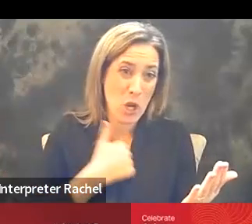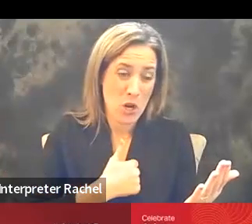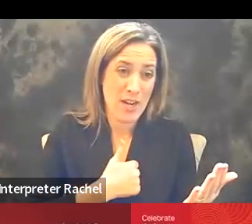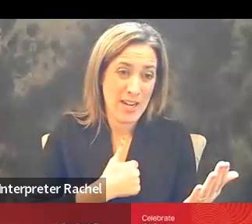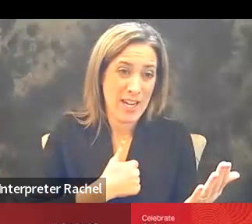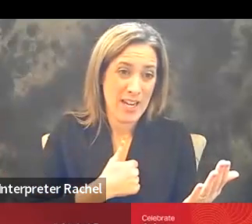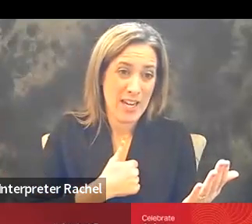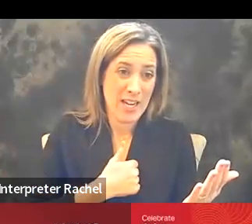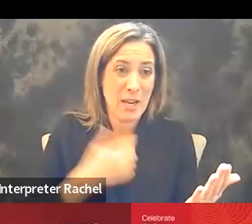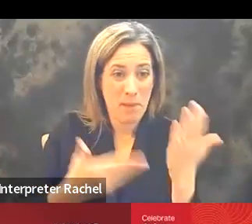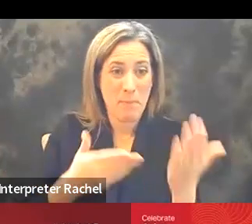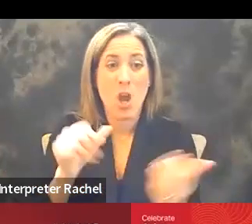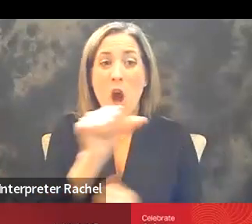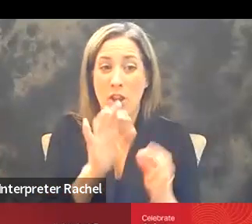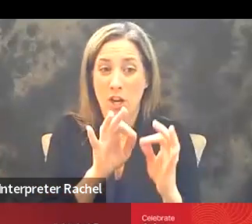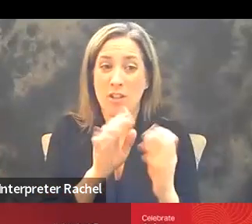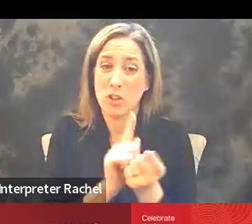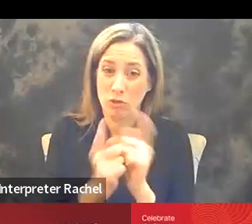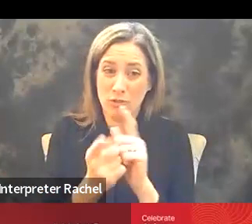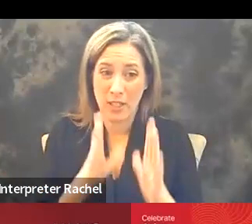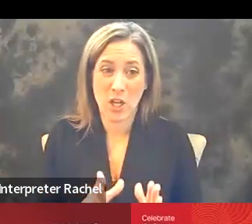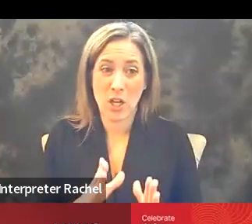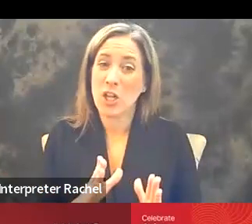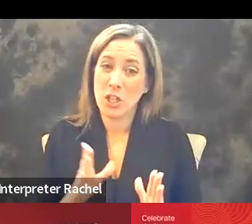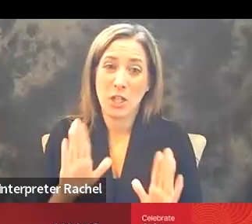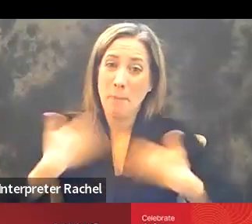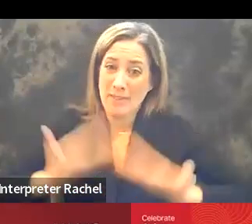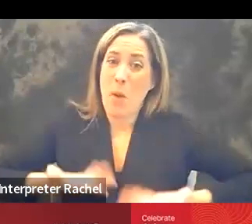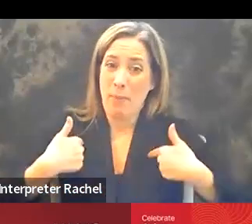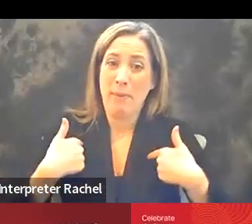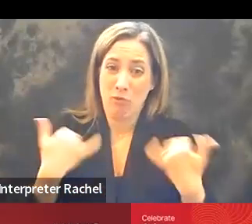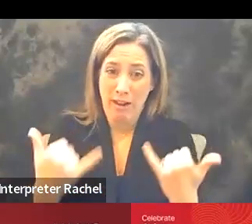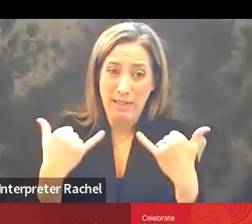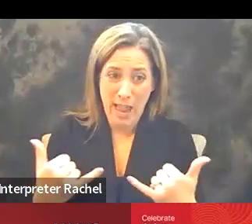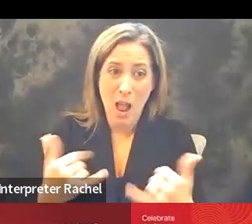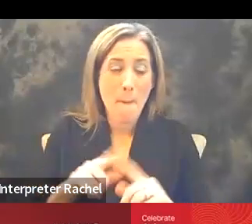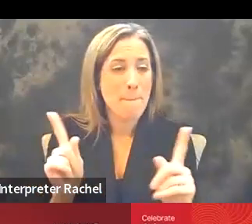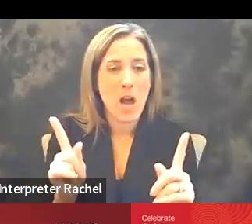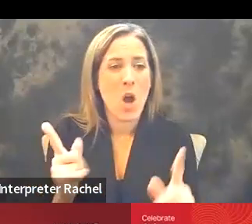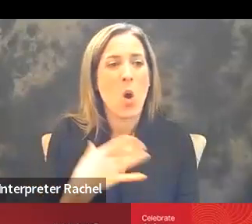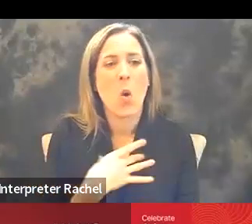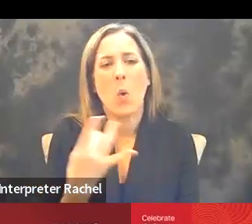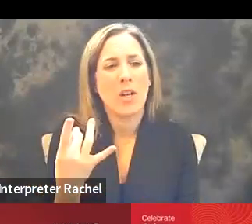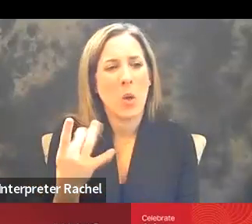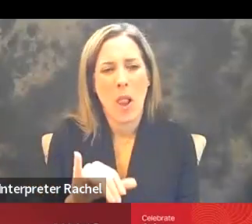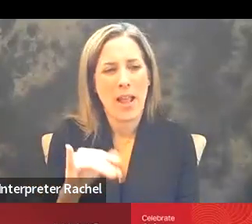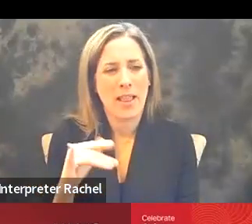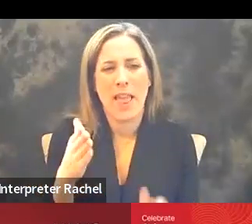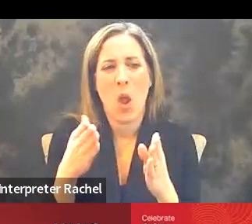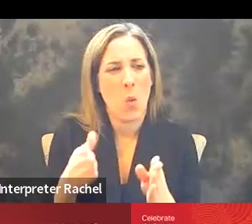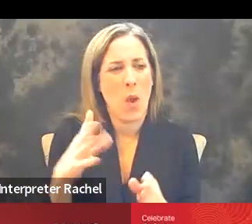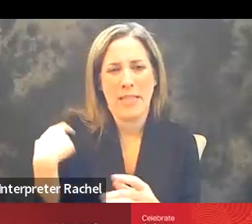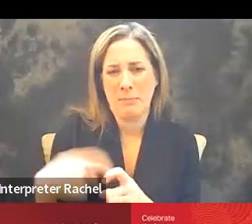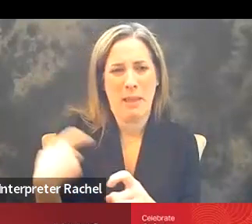There's probably translators out there who would want to throw tomatoes at me right now. We just don't write that way in Spanish. There's also a